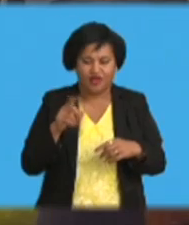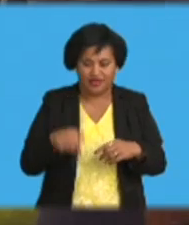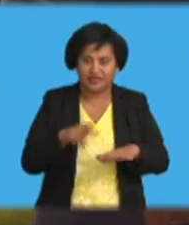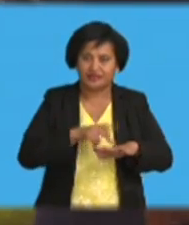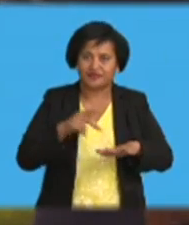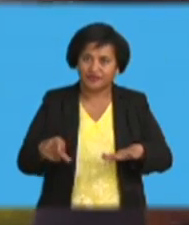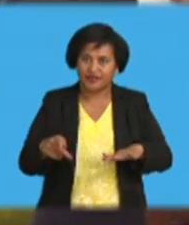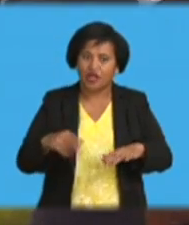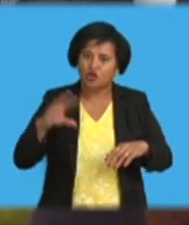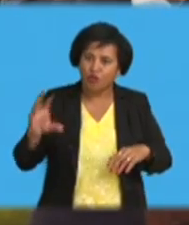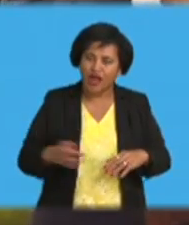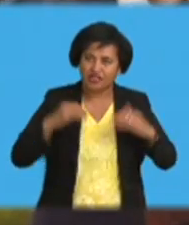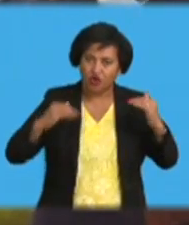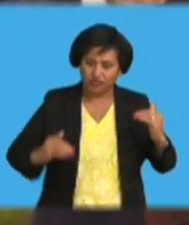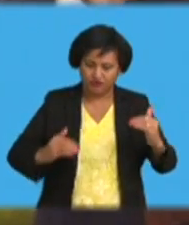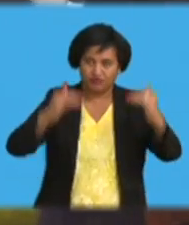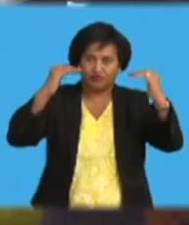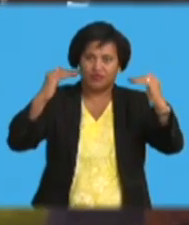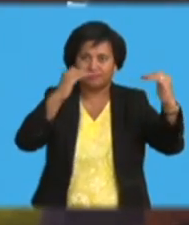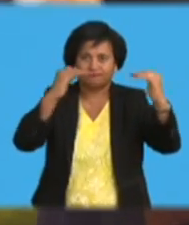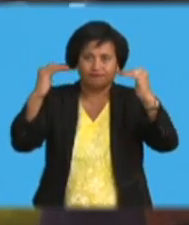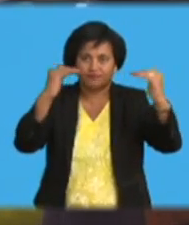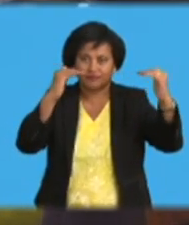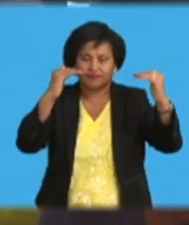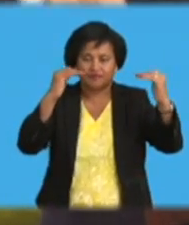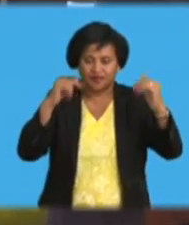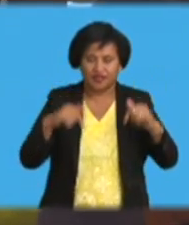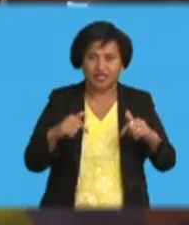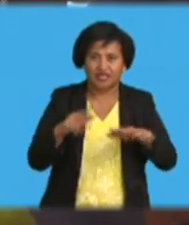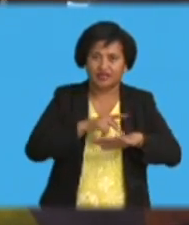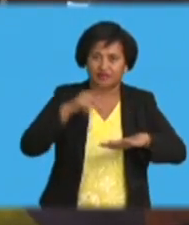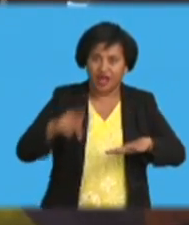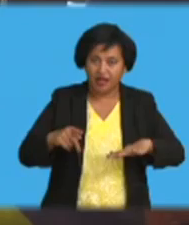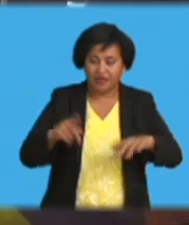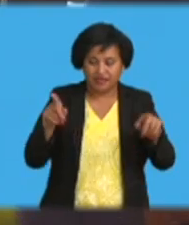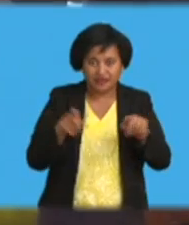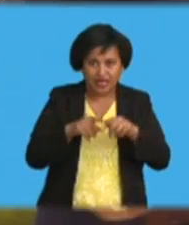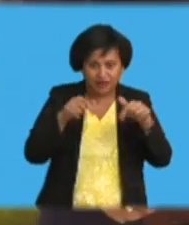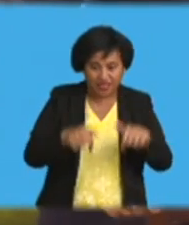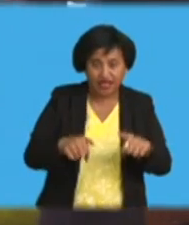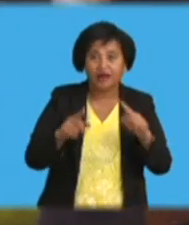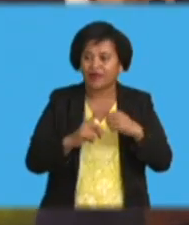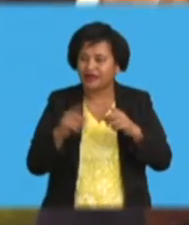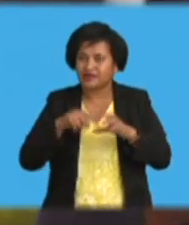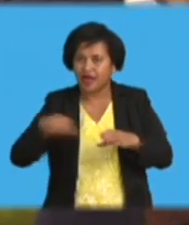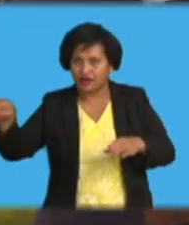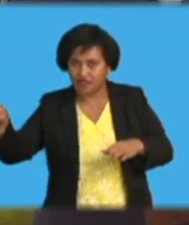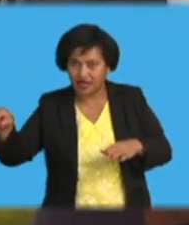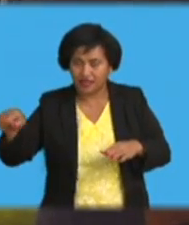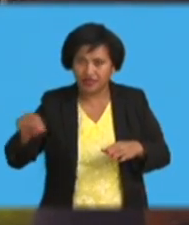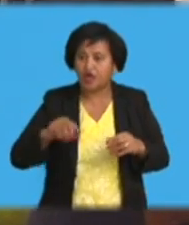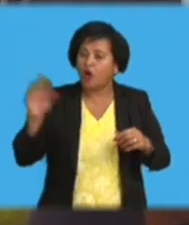higher standard. That honourability, Madam Speaker, applies in this House and outside of it as soon as we go outside too. We all must